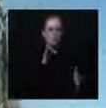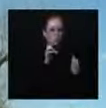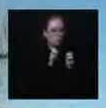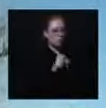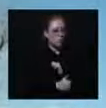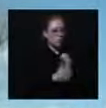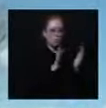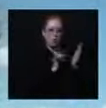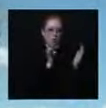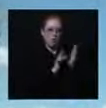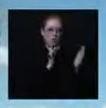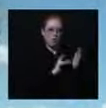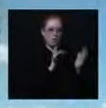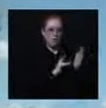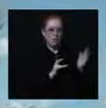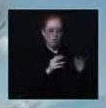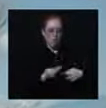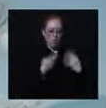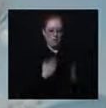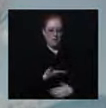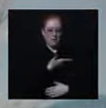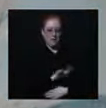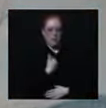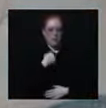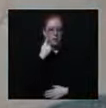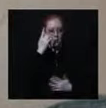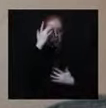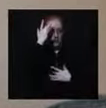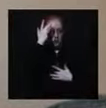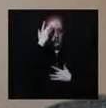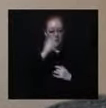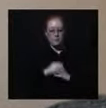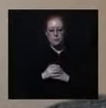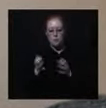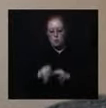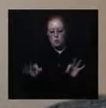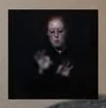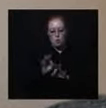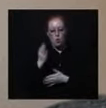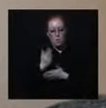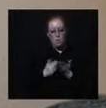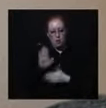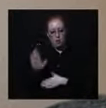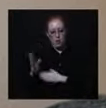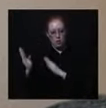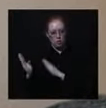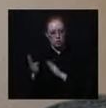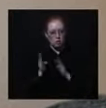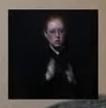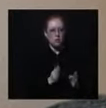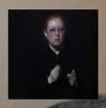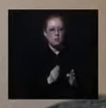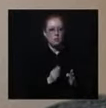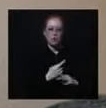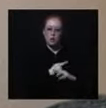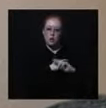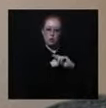of residents with mental illness. A critical part of their scheme was that they absolutely